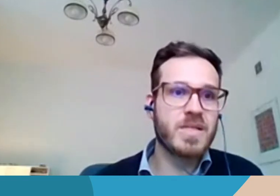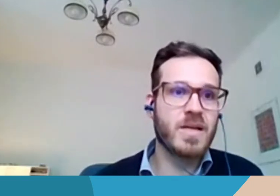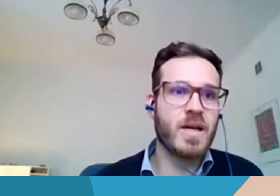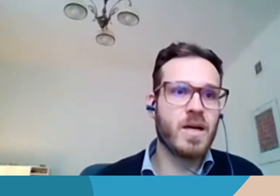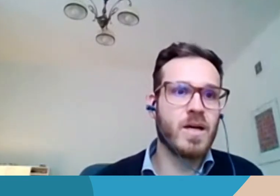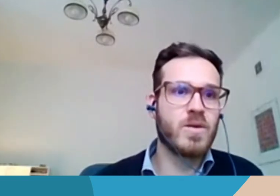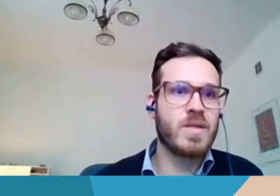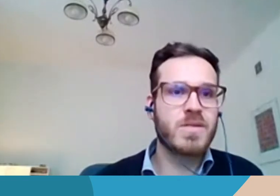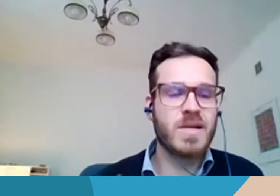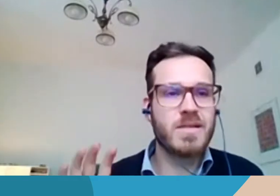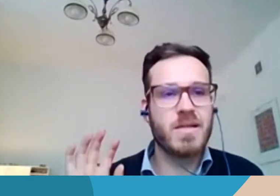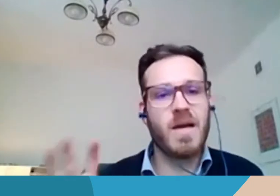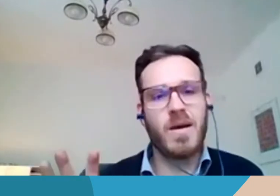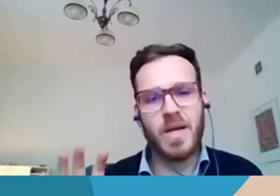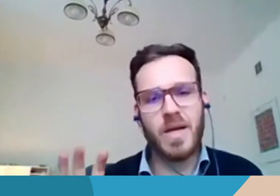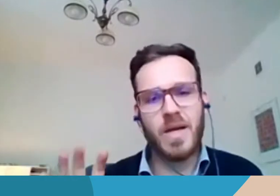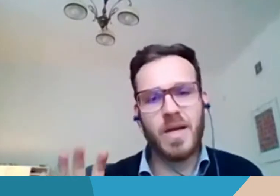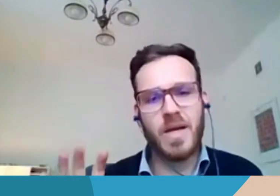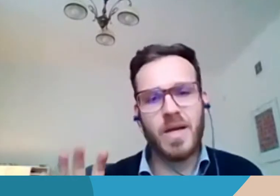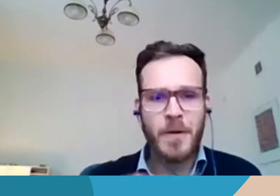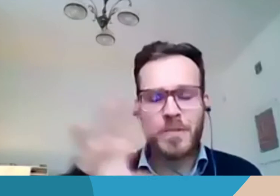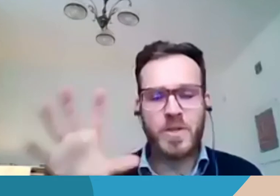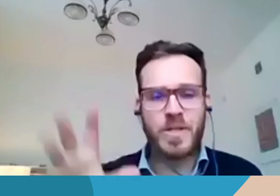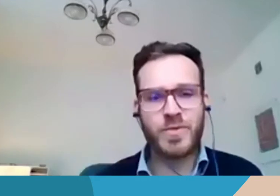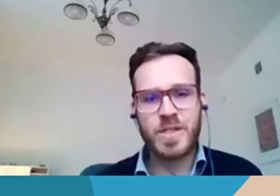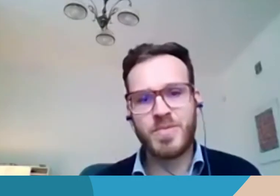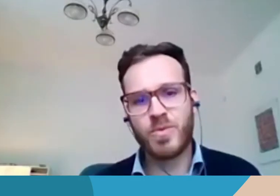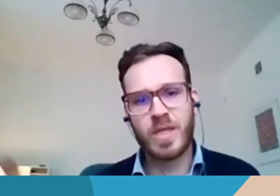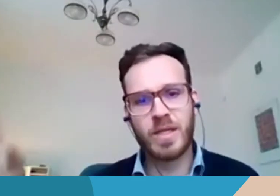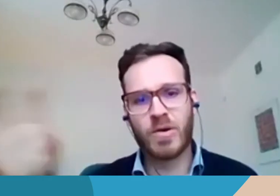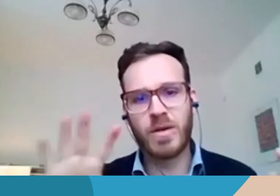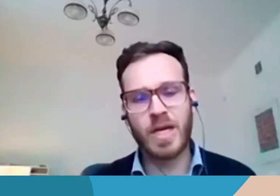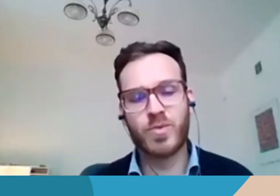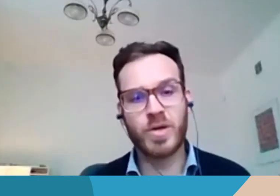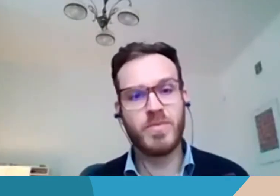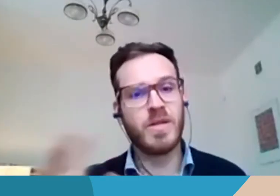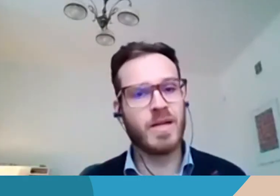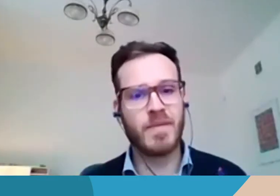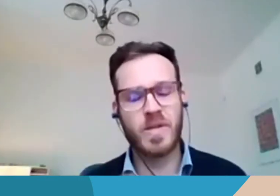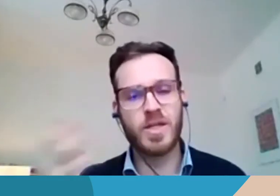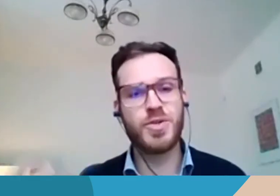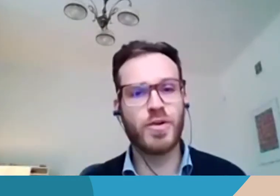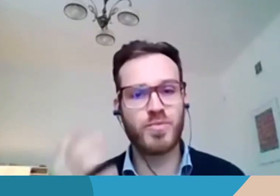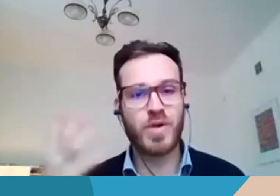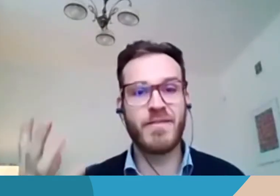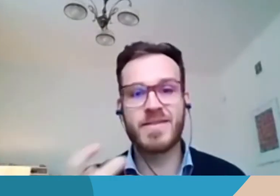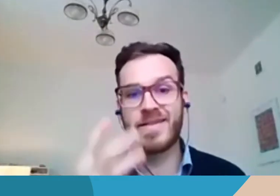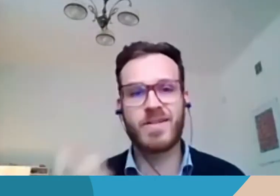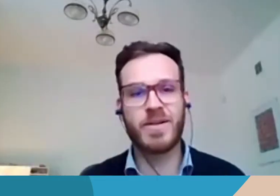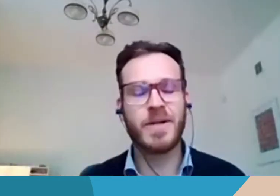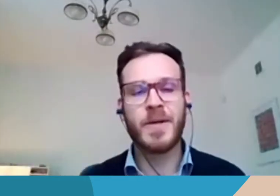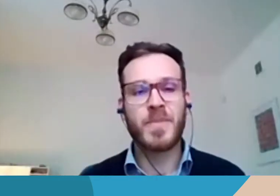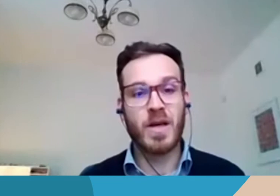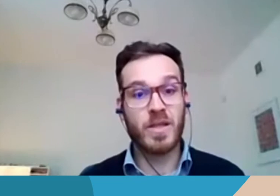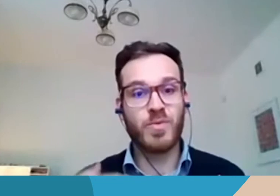our colleague, Mr. Gutauskas, made the difference between the online world, the issue of